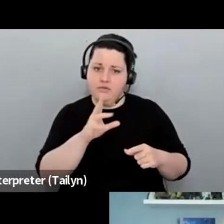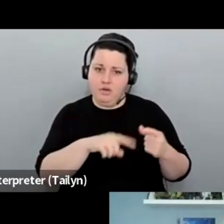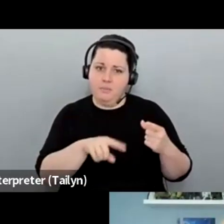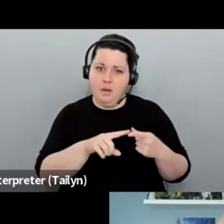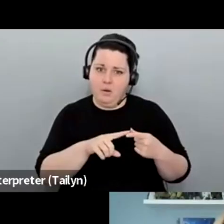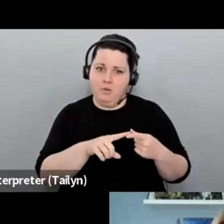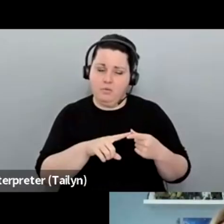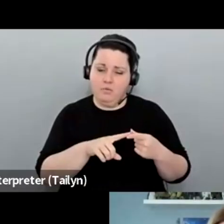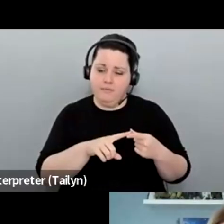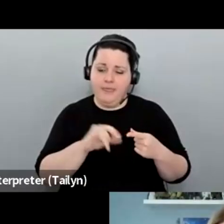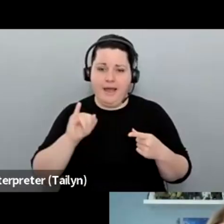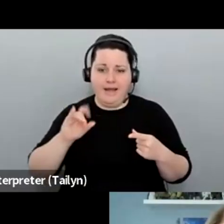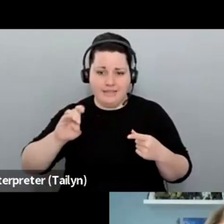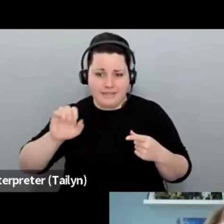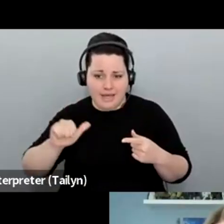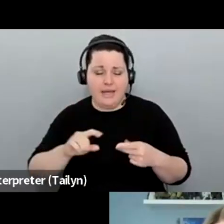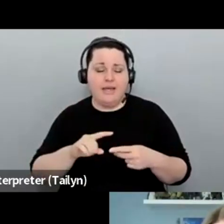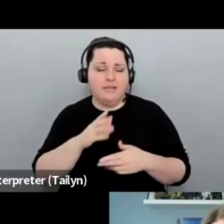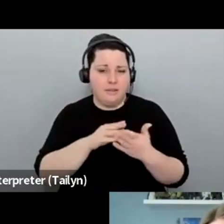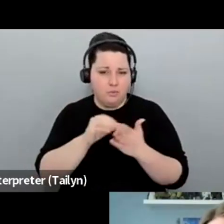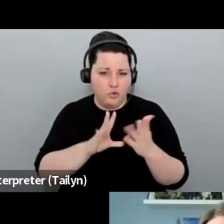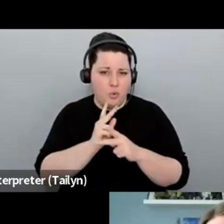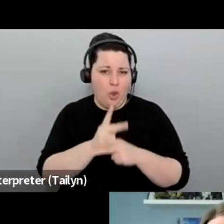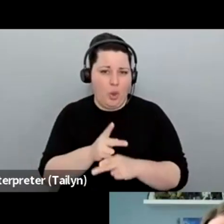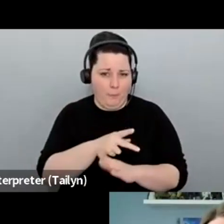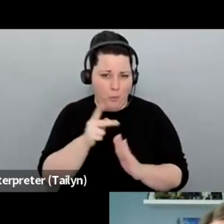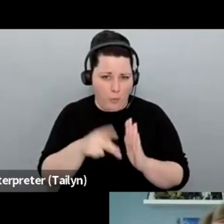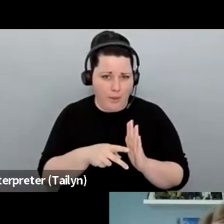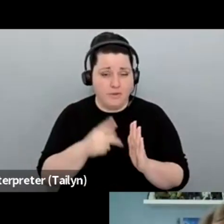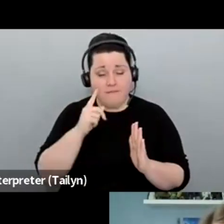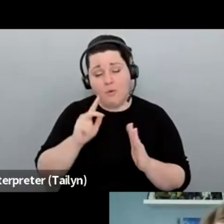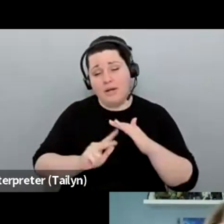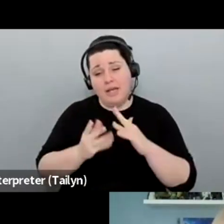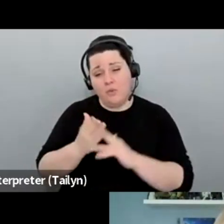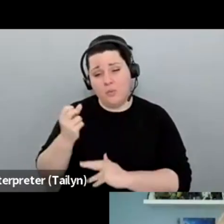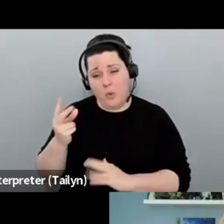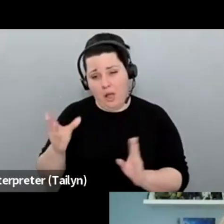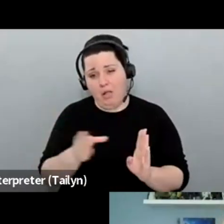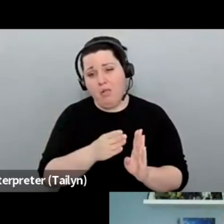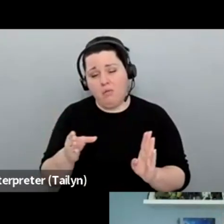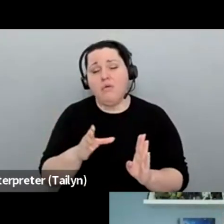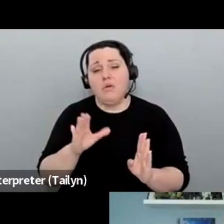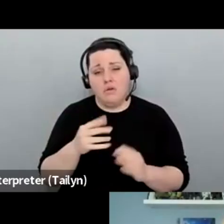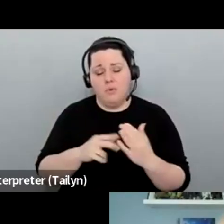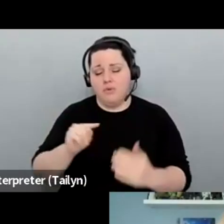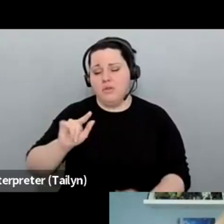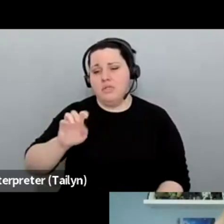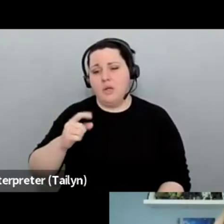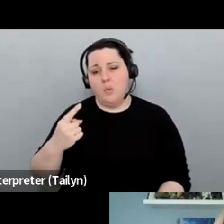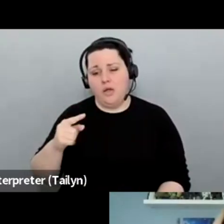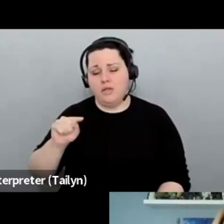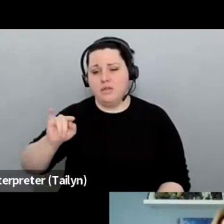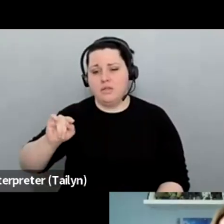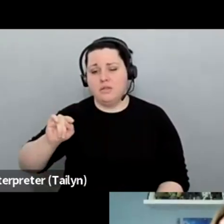about, like I said, IDEA and some of the student loan programs in the K-12 space, which is where both Title I and Title III